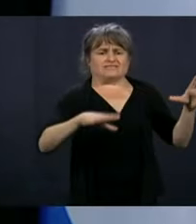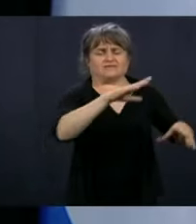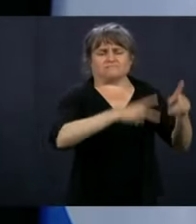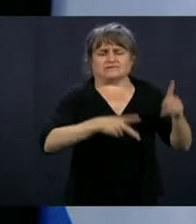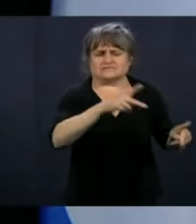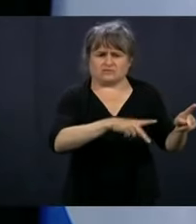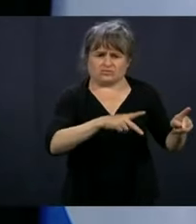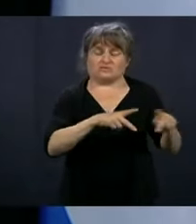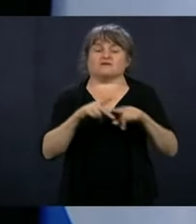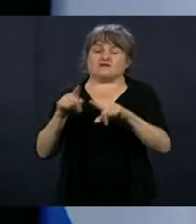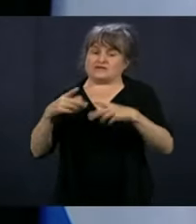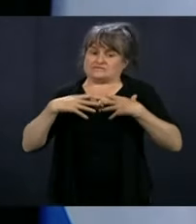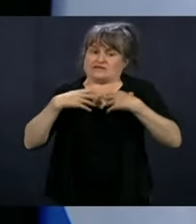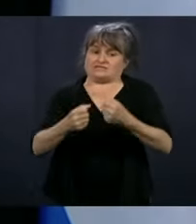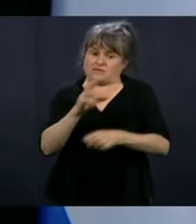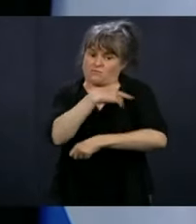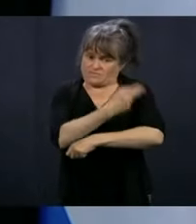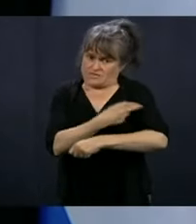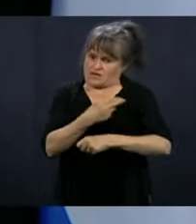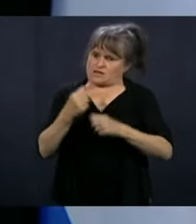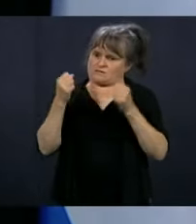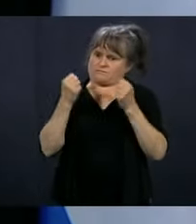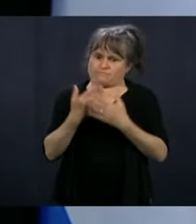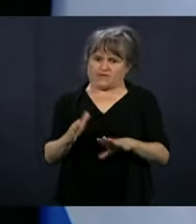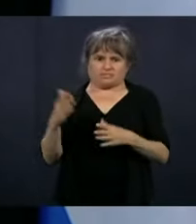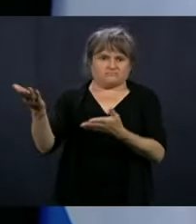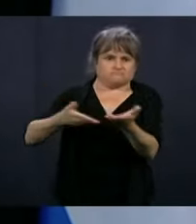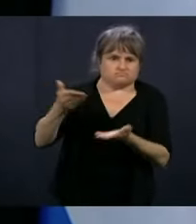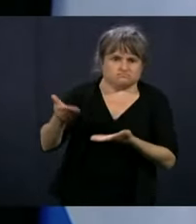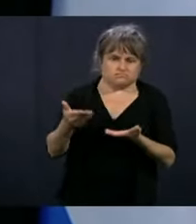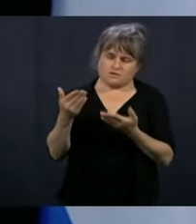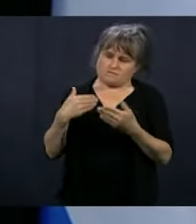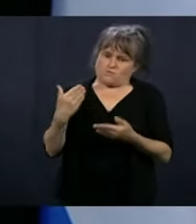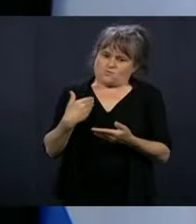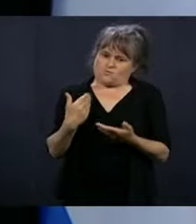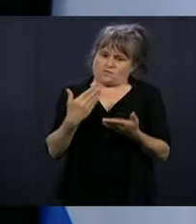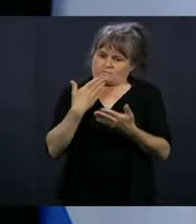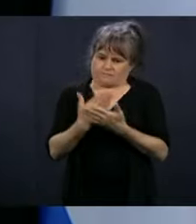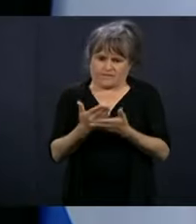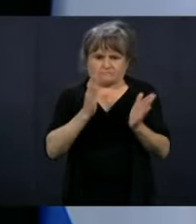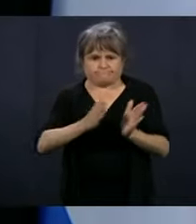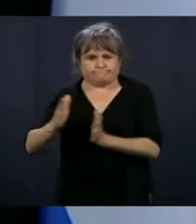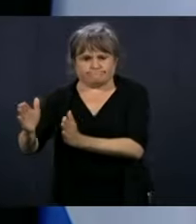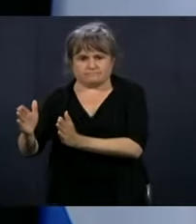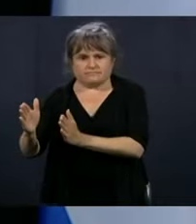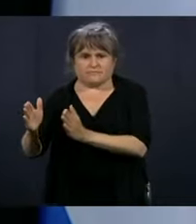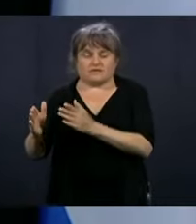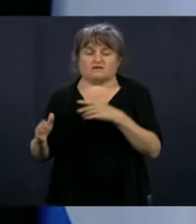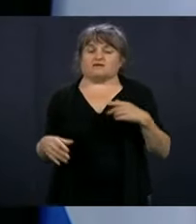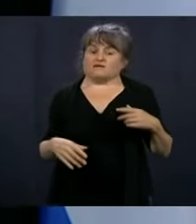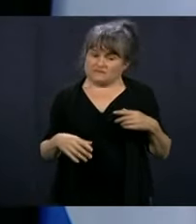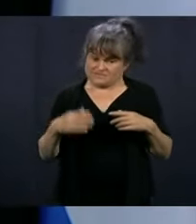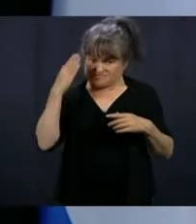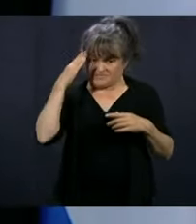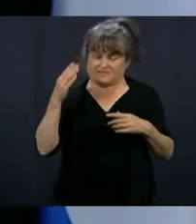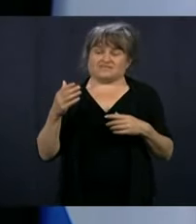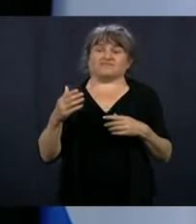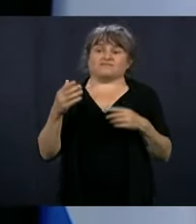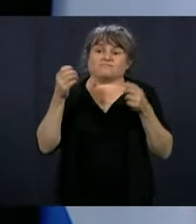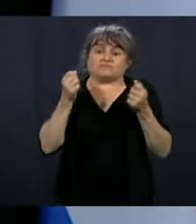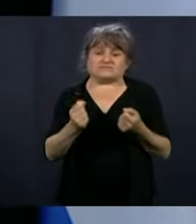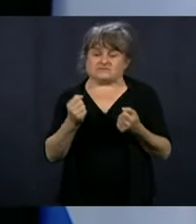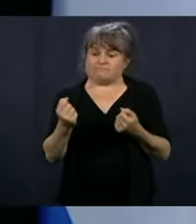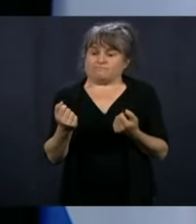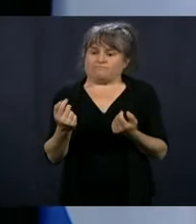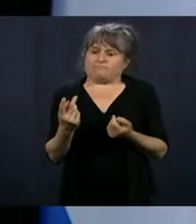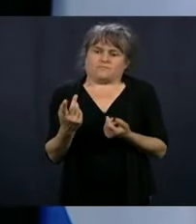had a health system that was able to, survive because we didn't have to make any dramatic choices between such and such a